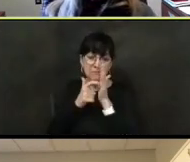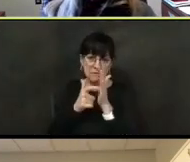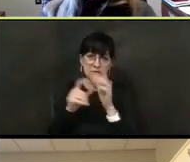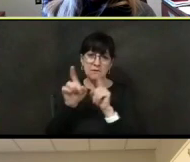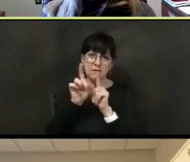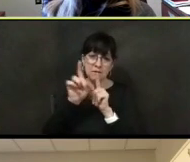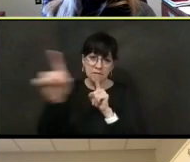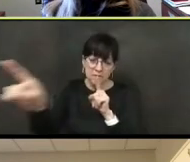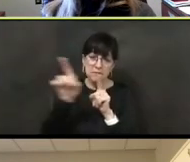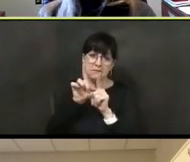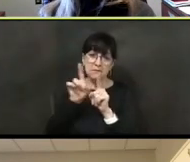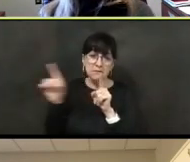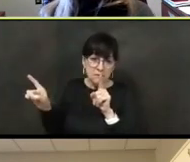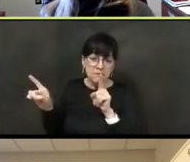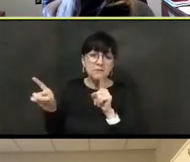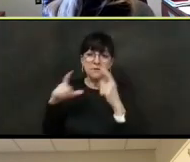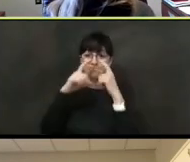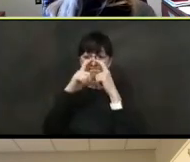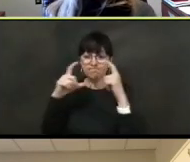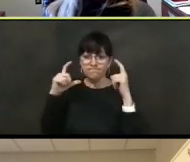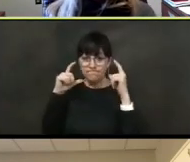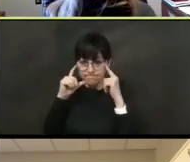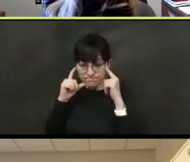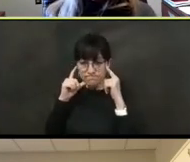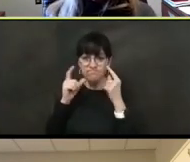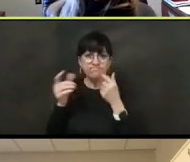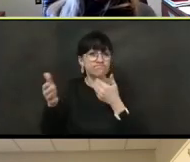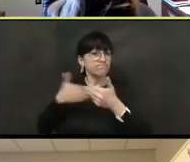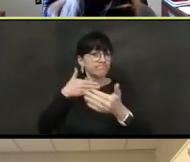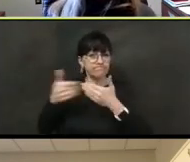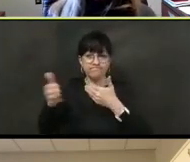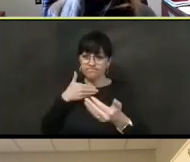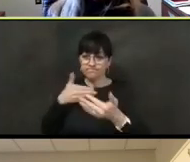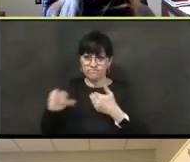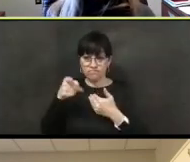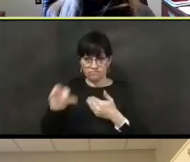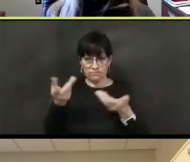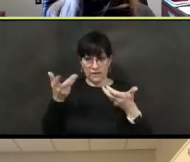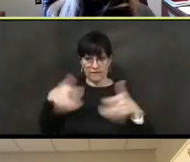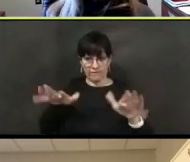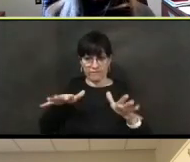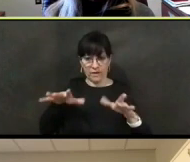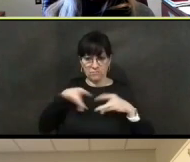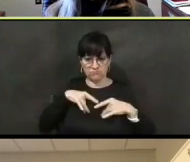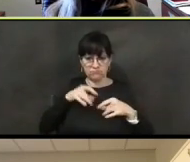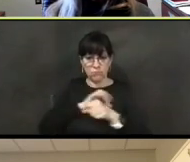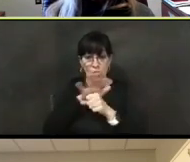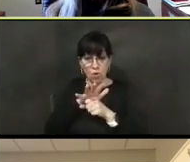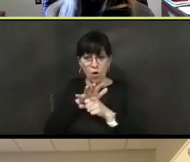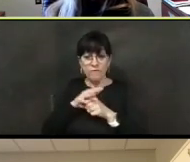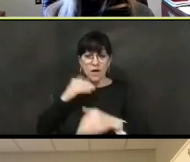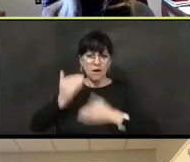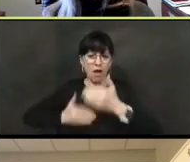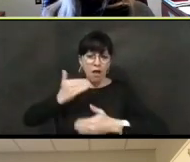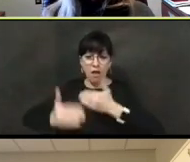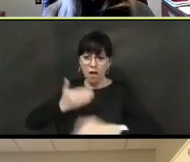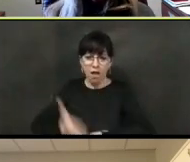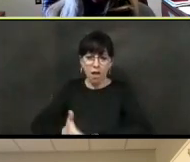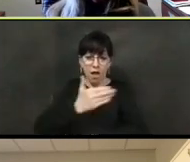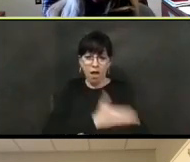etc., even those who've demonstrated that they've had the virus will need to do the same certainly until we know